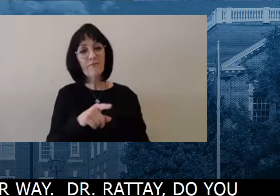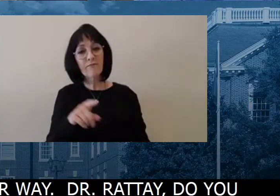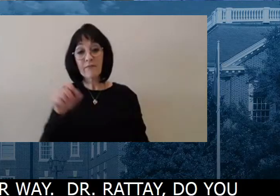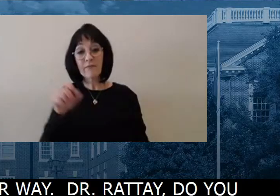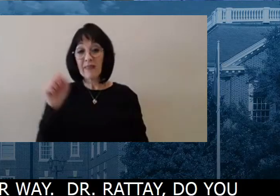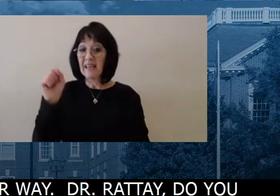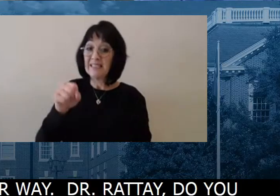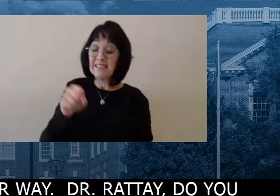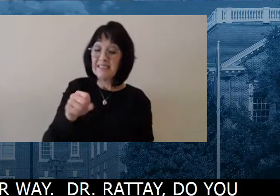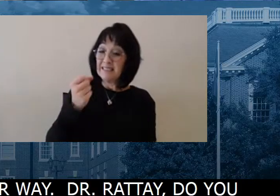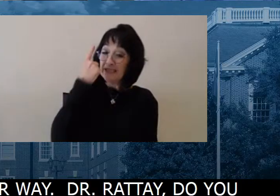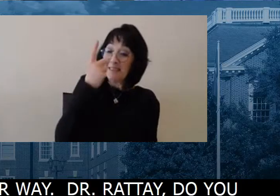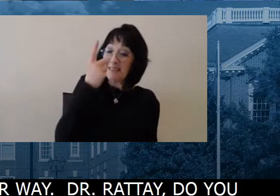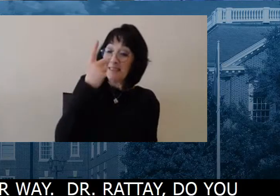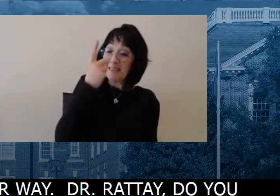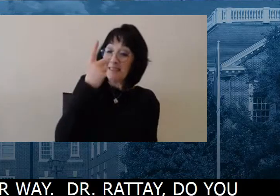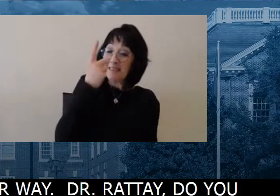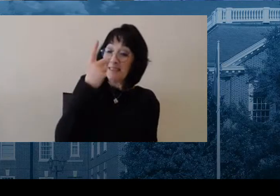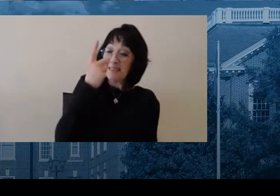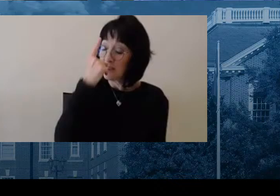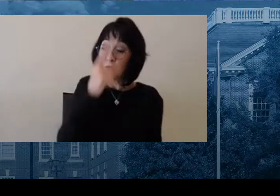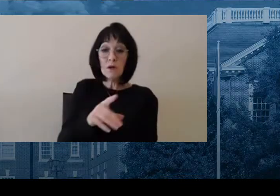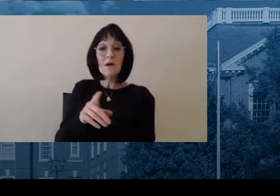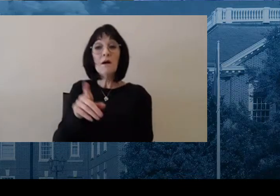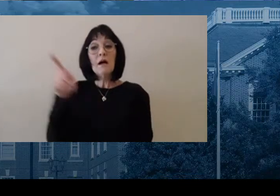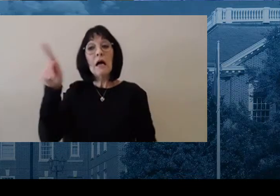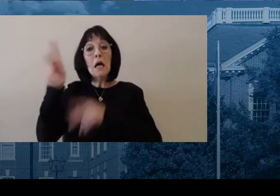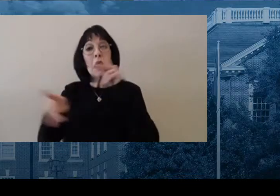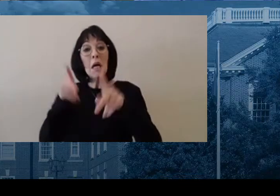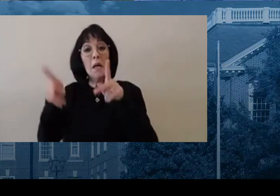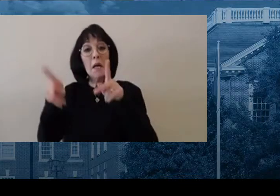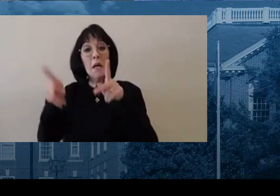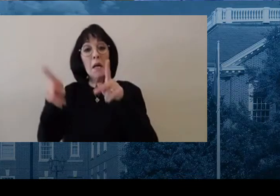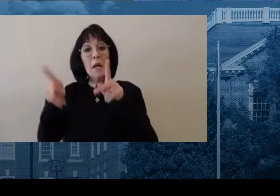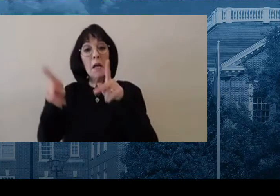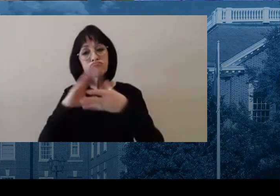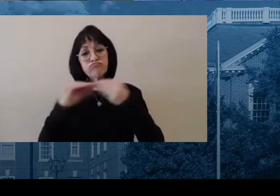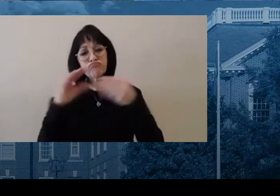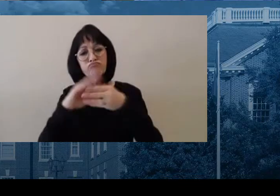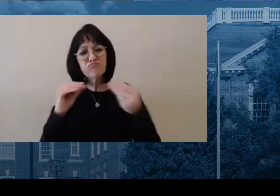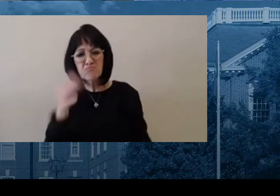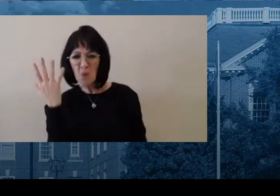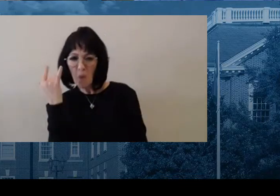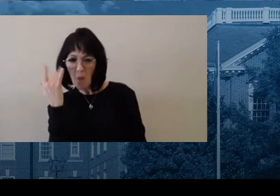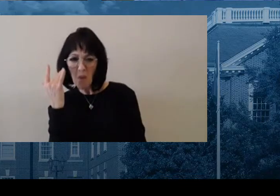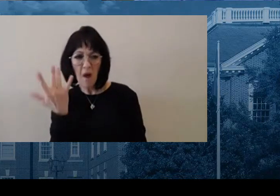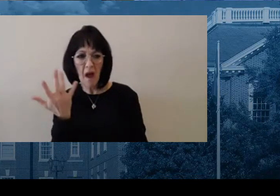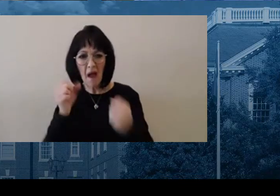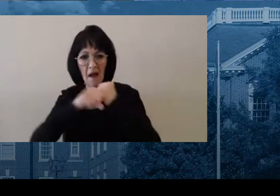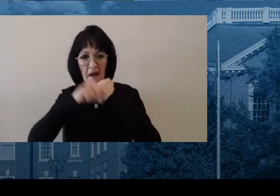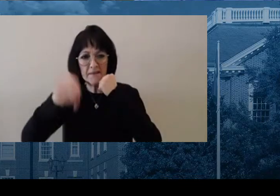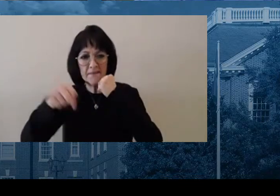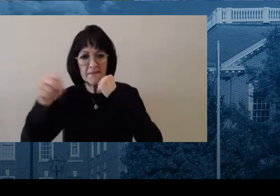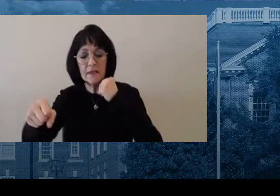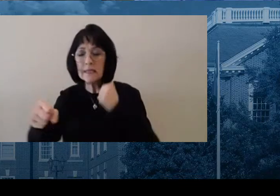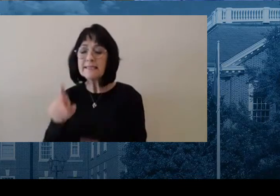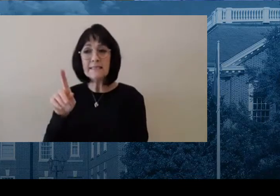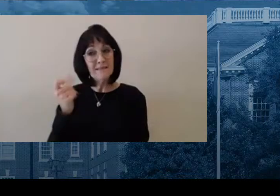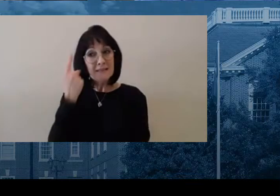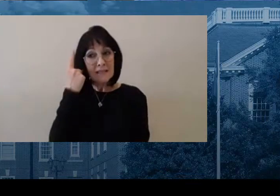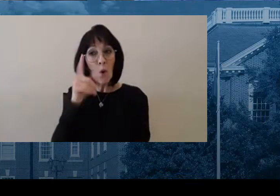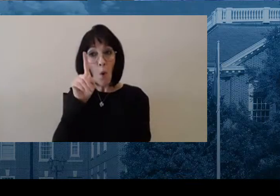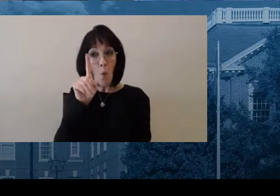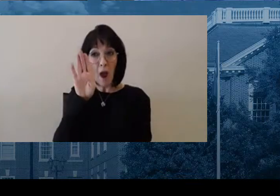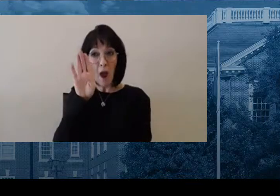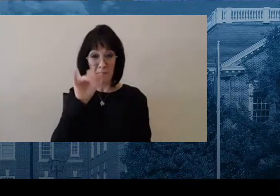group. We still have a little ways to go in 1B, and we want to make sure